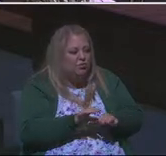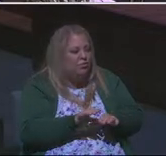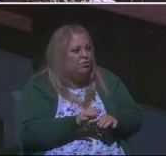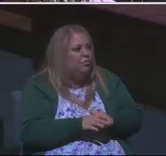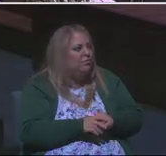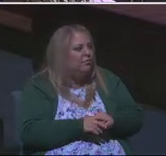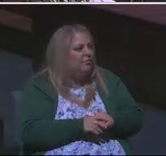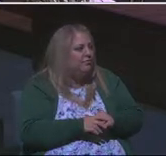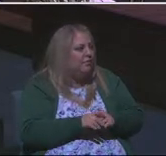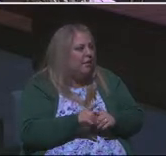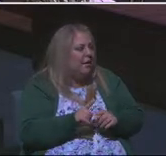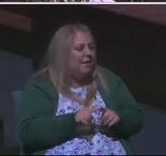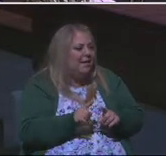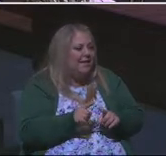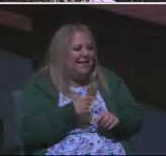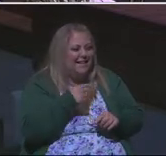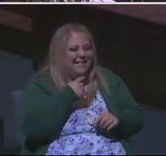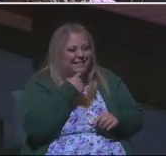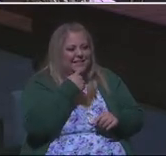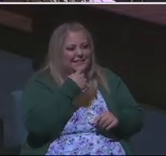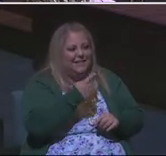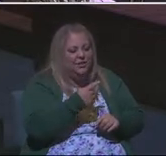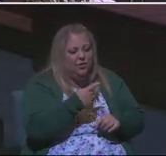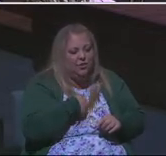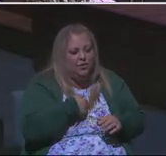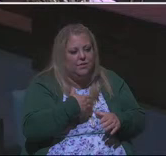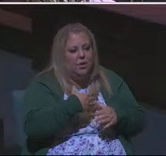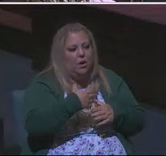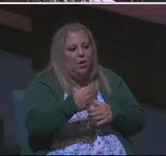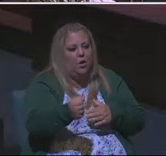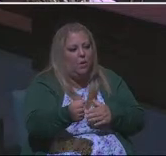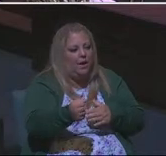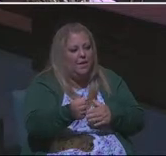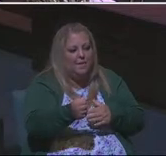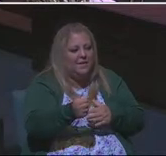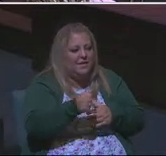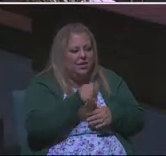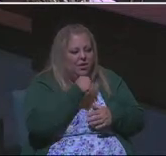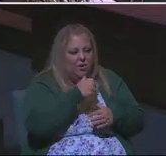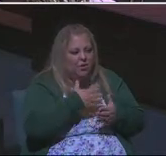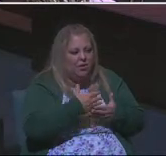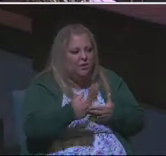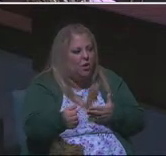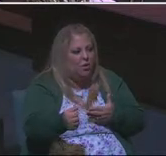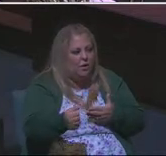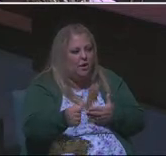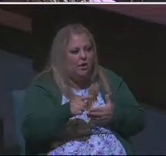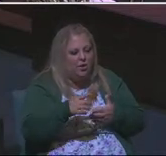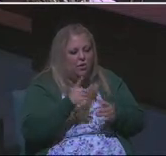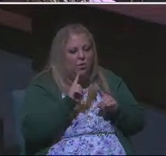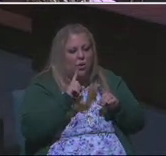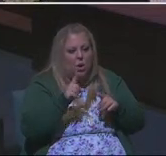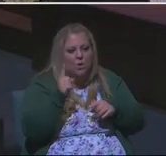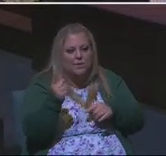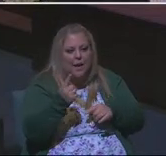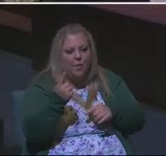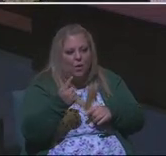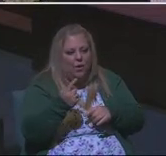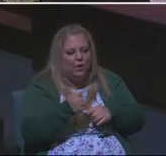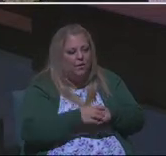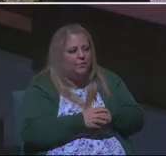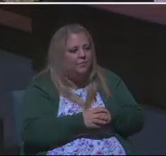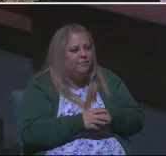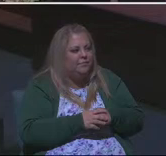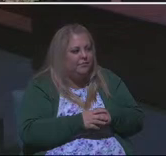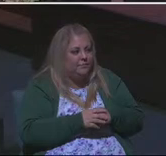they imply that you just go away. But you don't go away. You go somewhere.